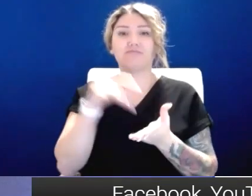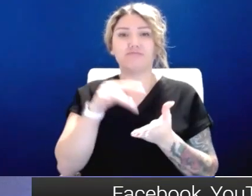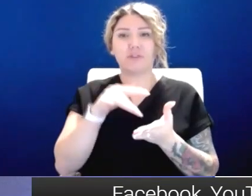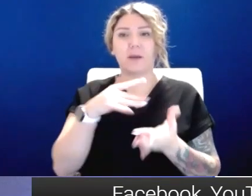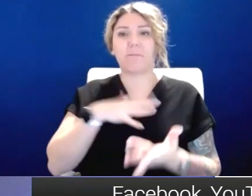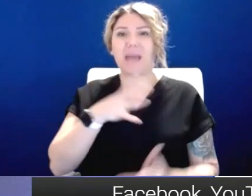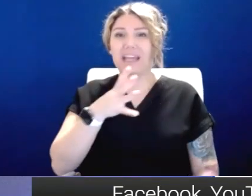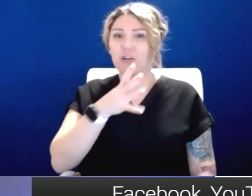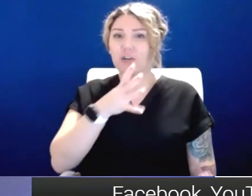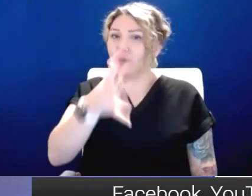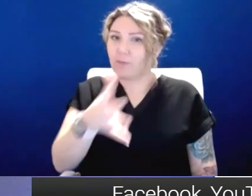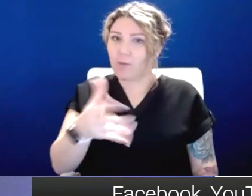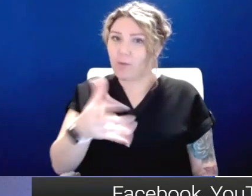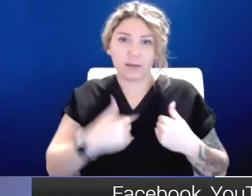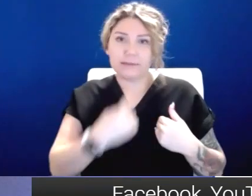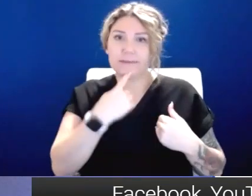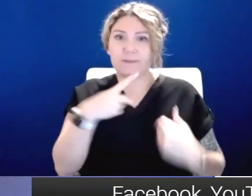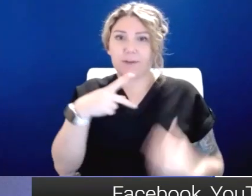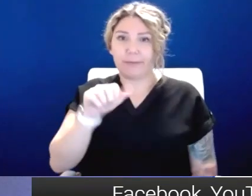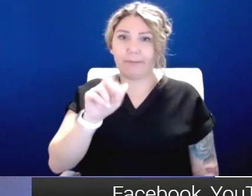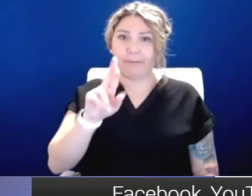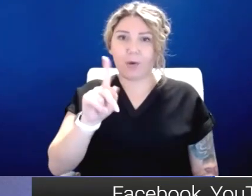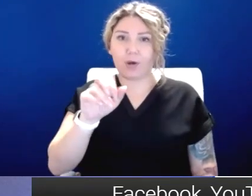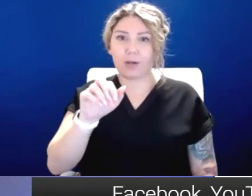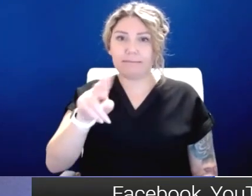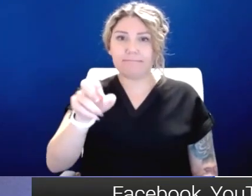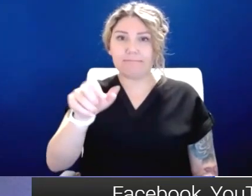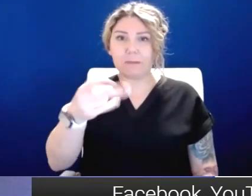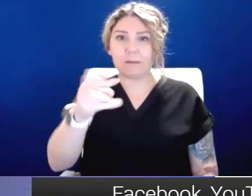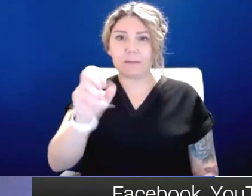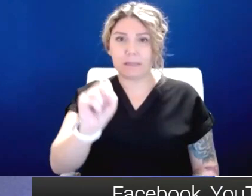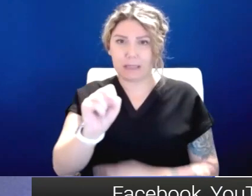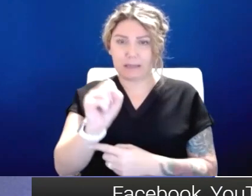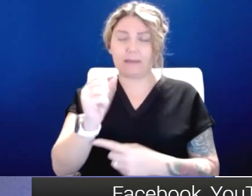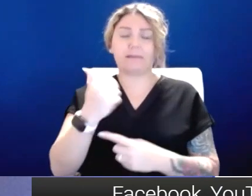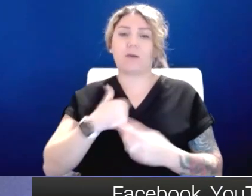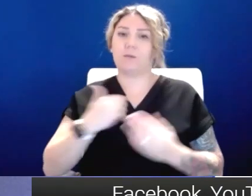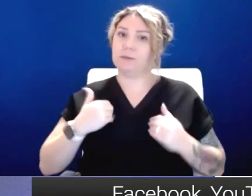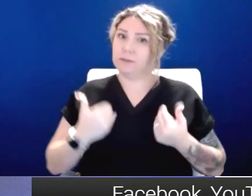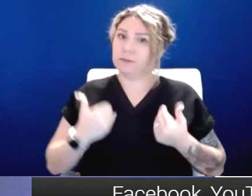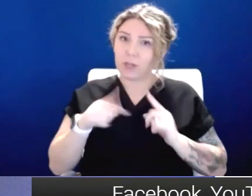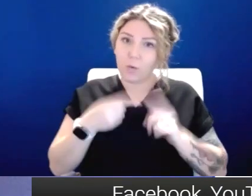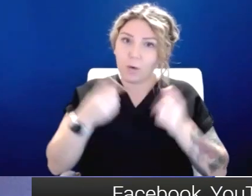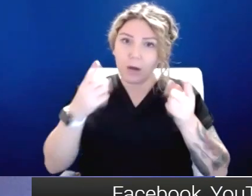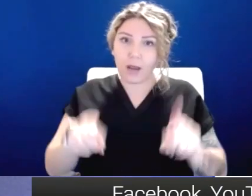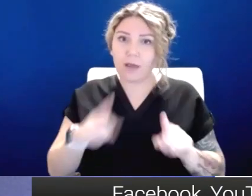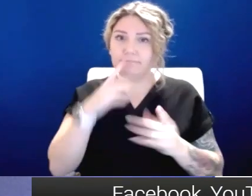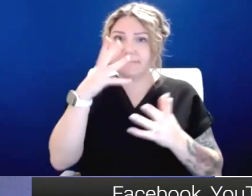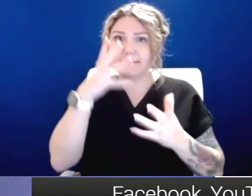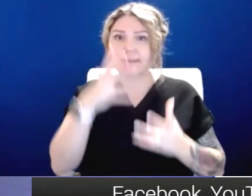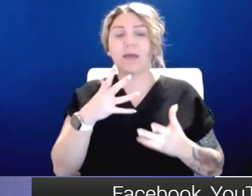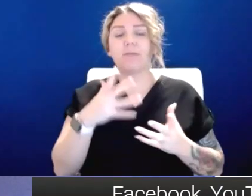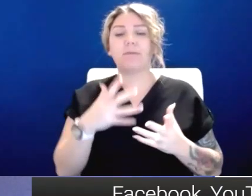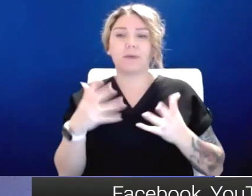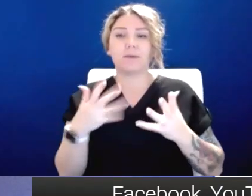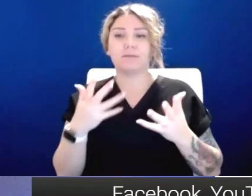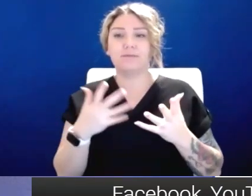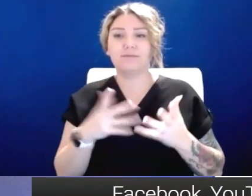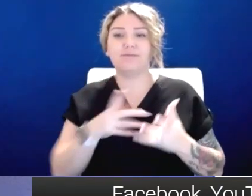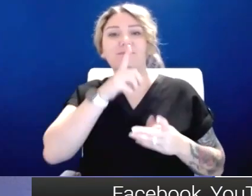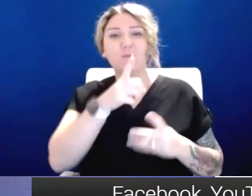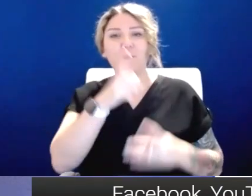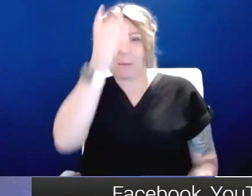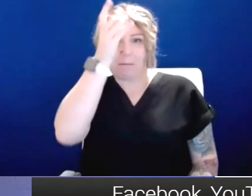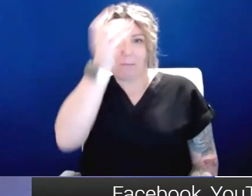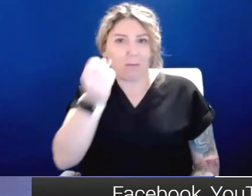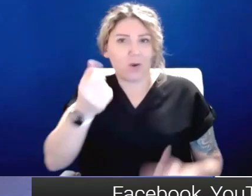severe Parkinson's, and I was very young when she was going through this, and sadly it's one of the real memories I have of